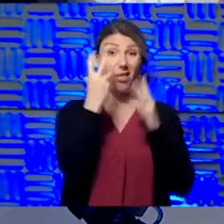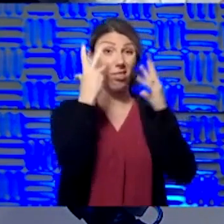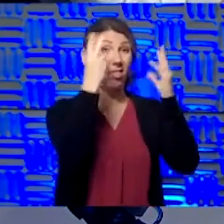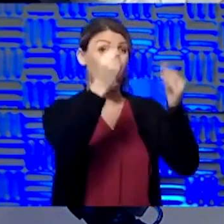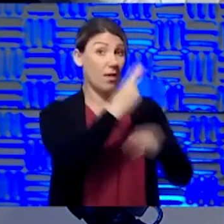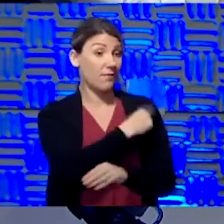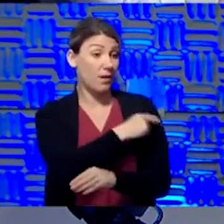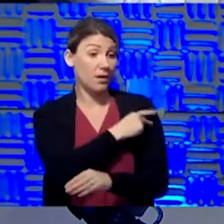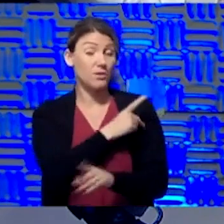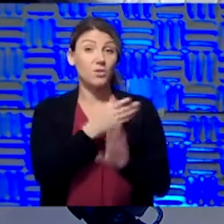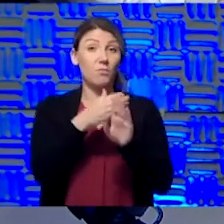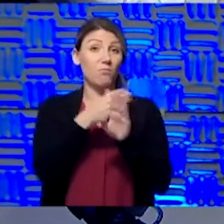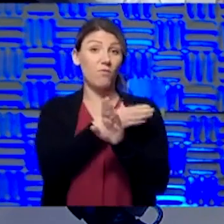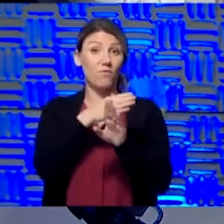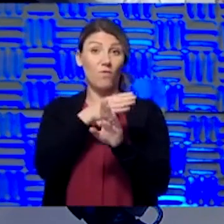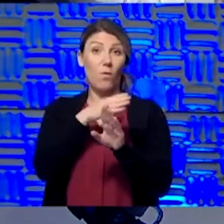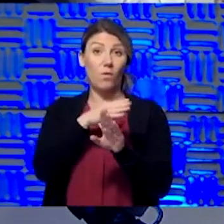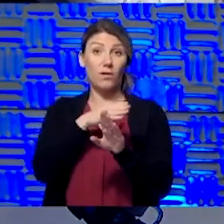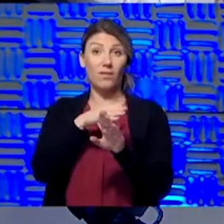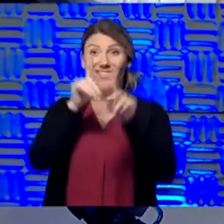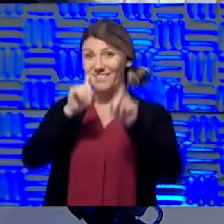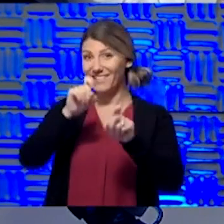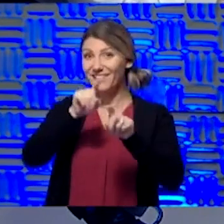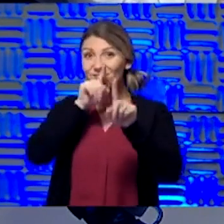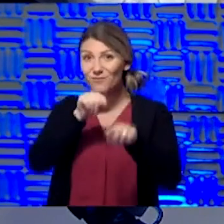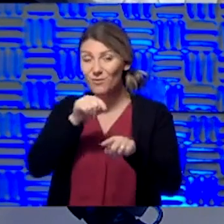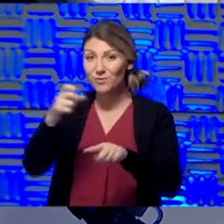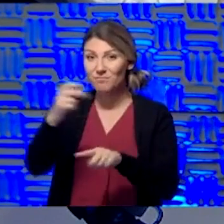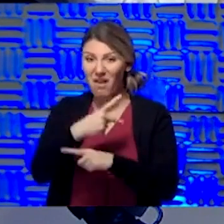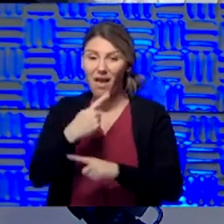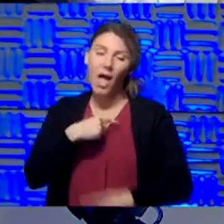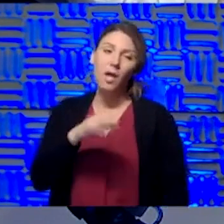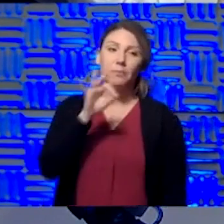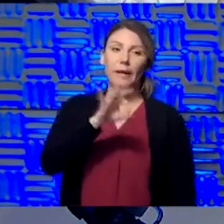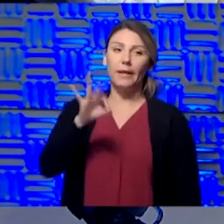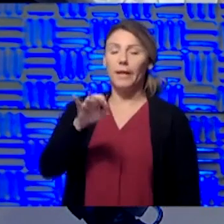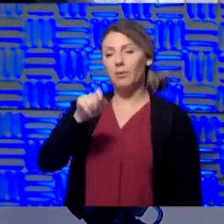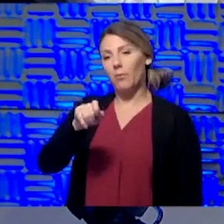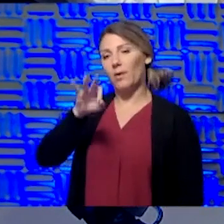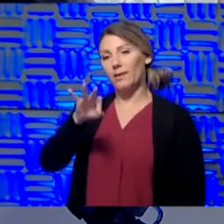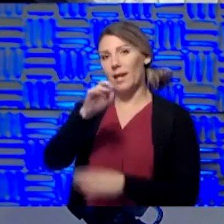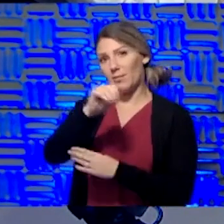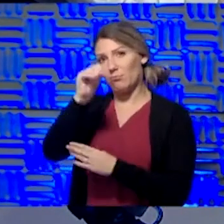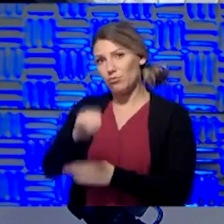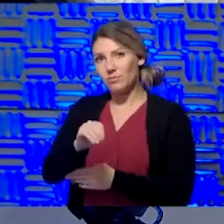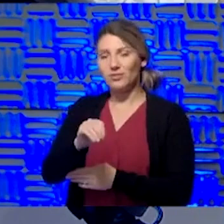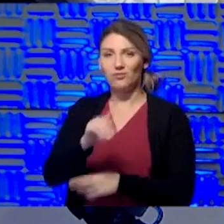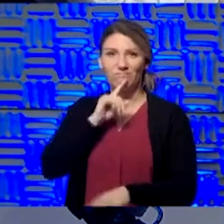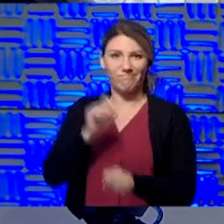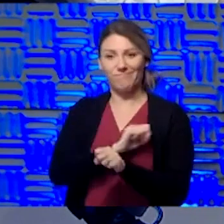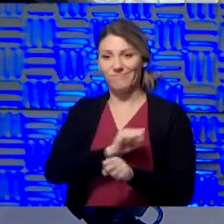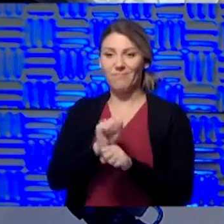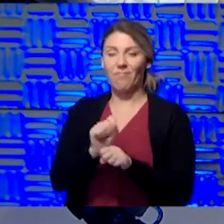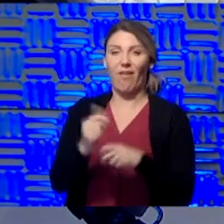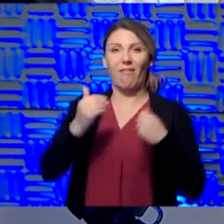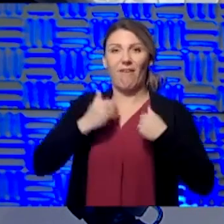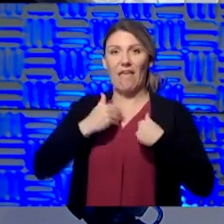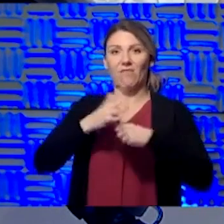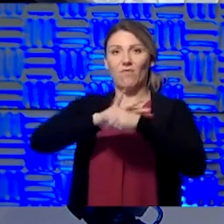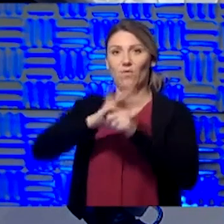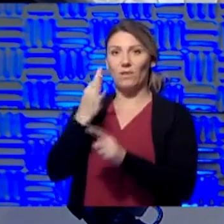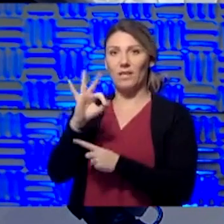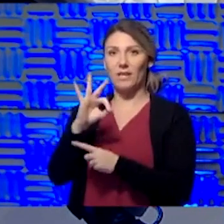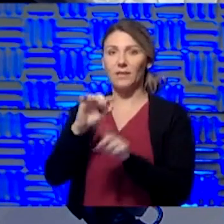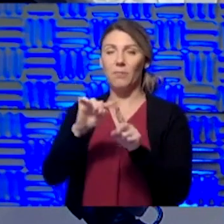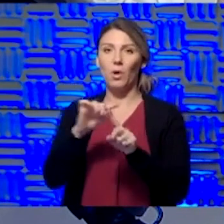hospital before his test results were back. His doctor told him, "I'm 99.9% certain you have COVID-19, but you can go home